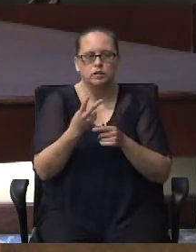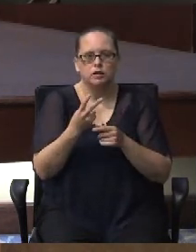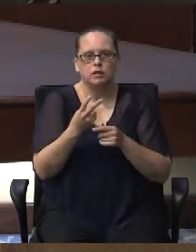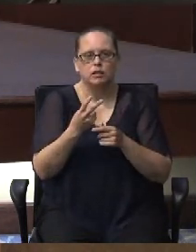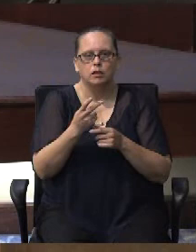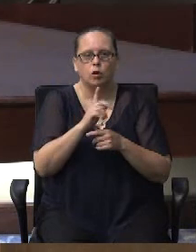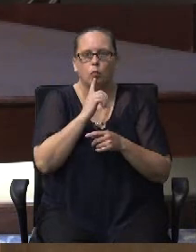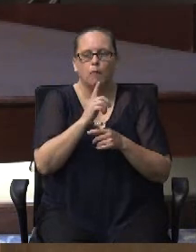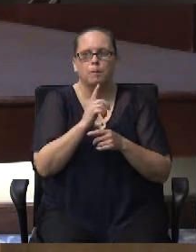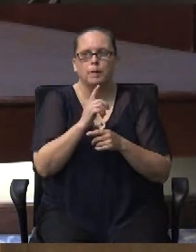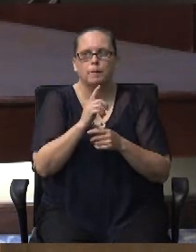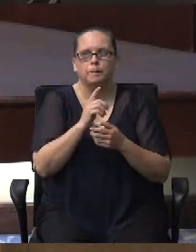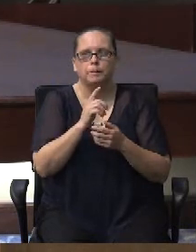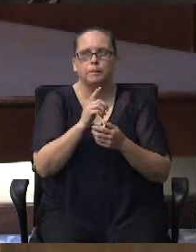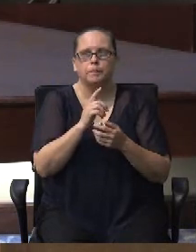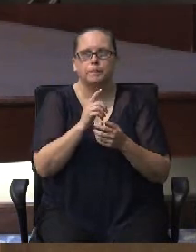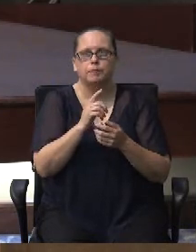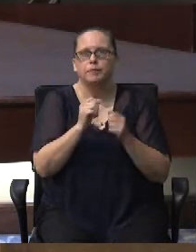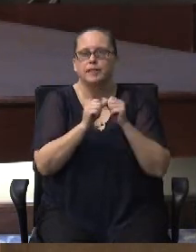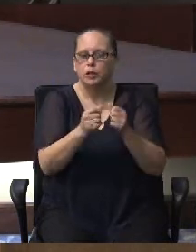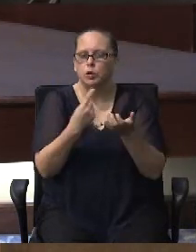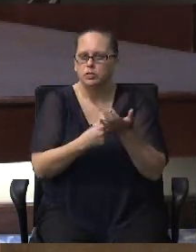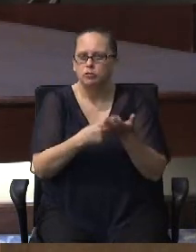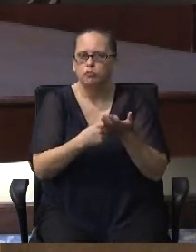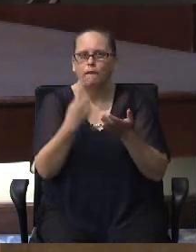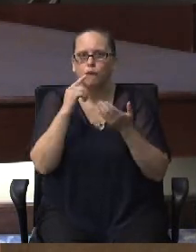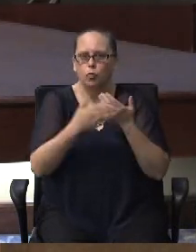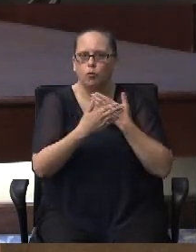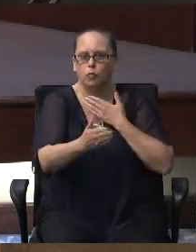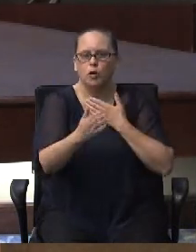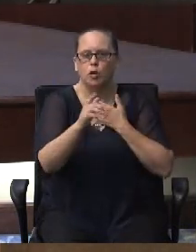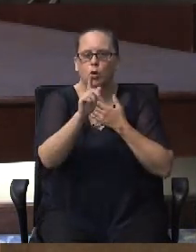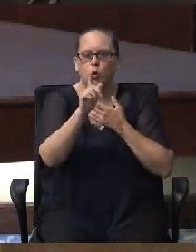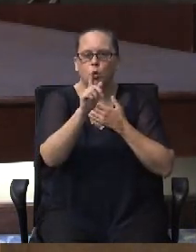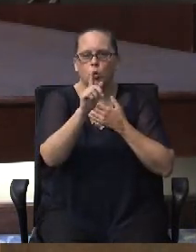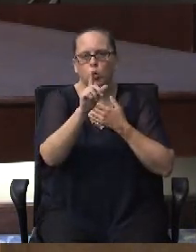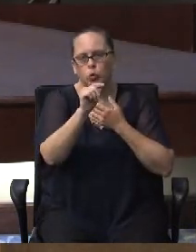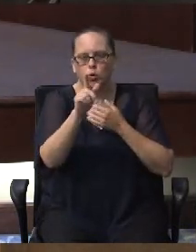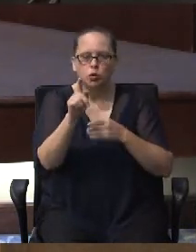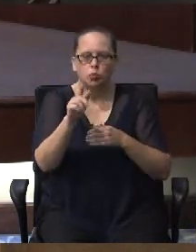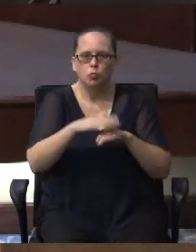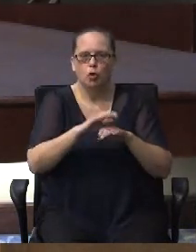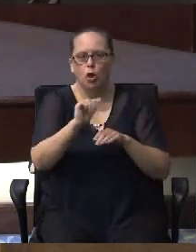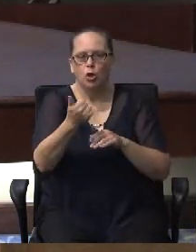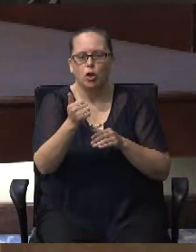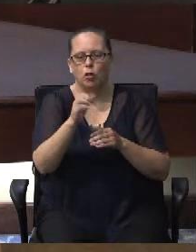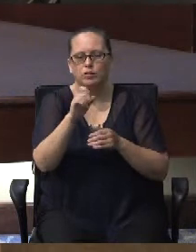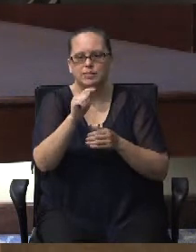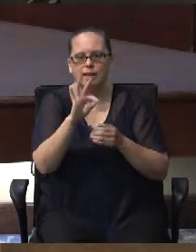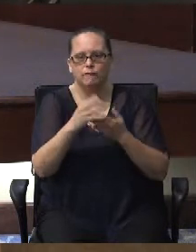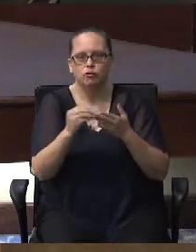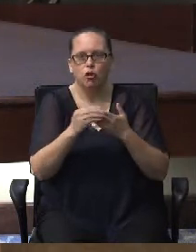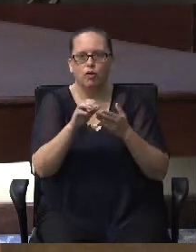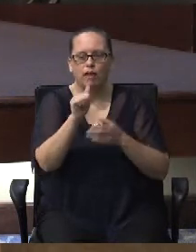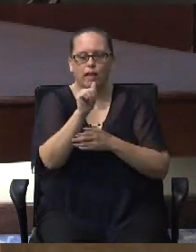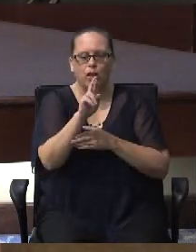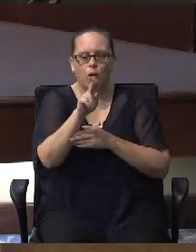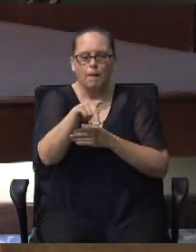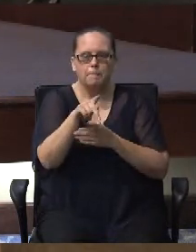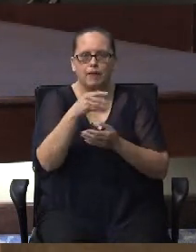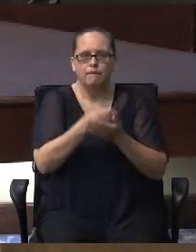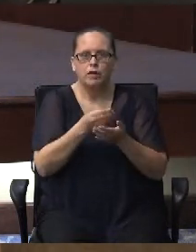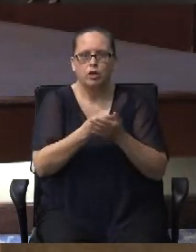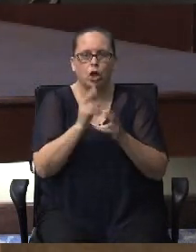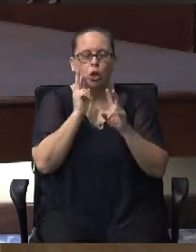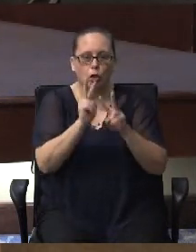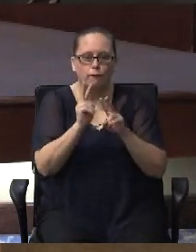will be continued discussions for the remainder of 2021 on another set of dollars that we'll be getting, which is the ARP funding, and I look